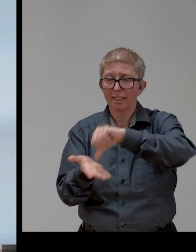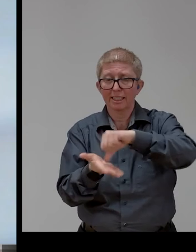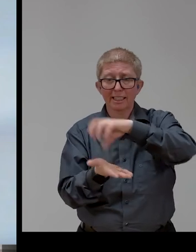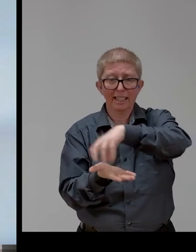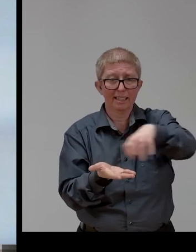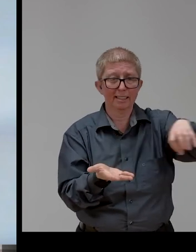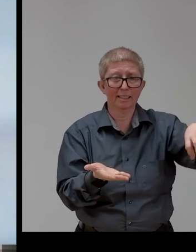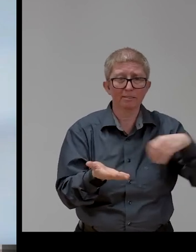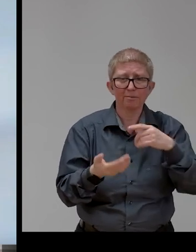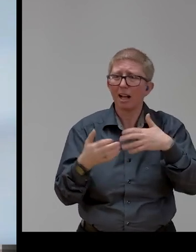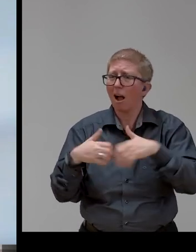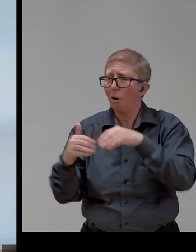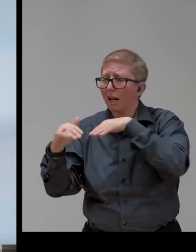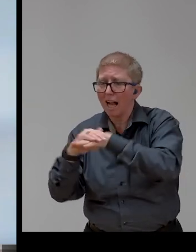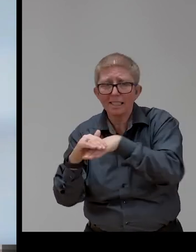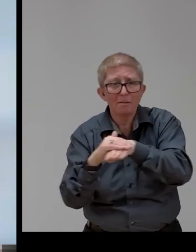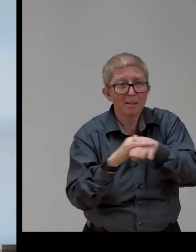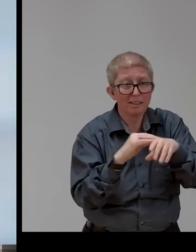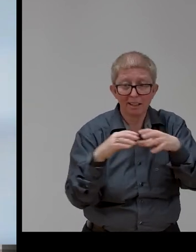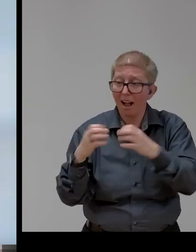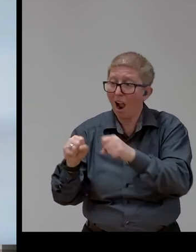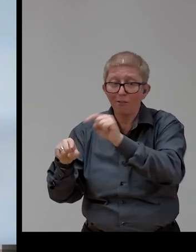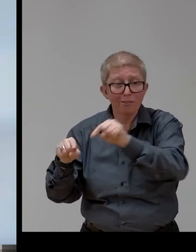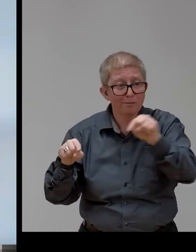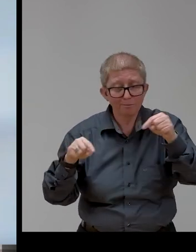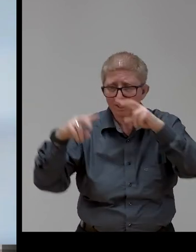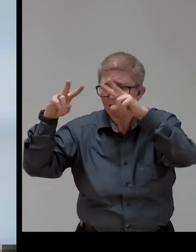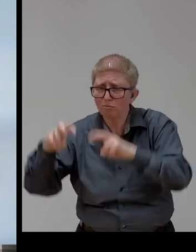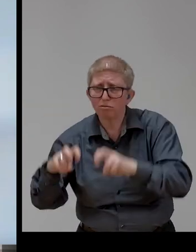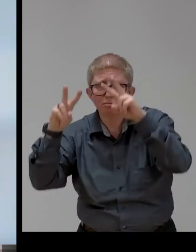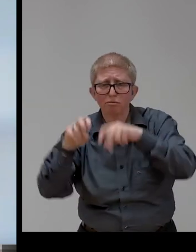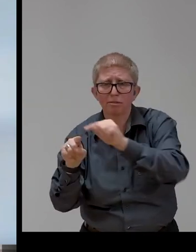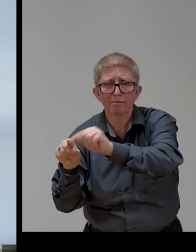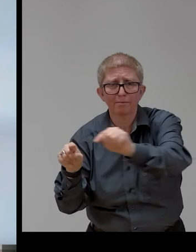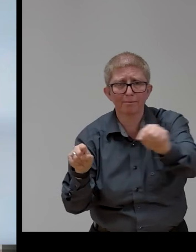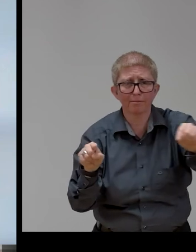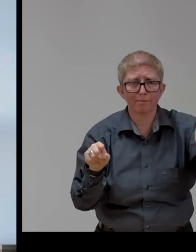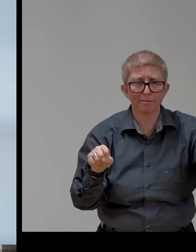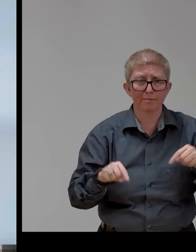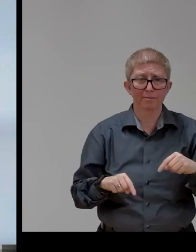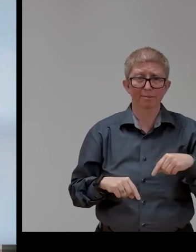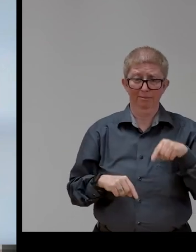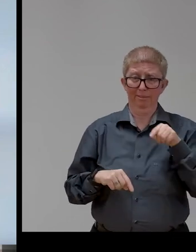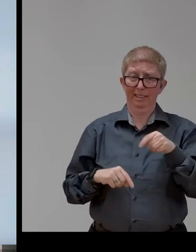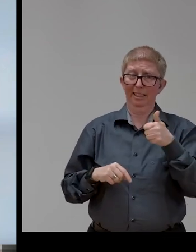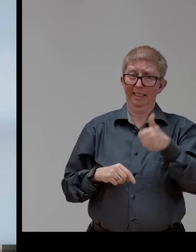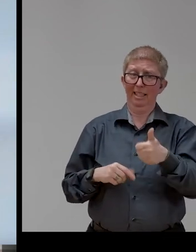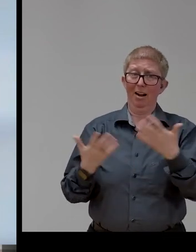Thematic Network of the EFC. And she has been participating in the Zero Project Conference for several years.